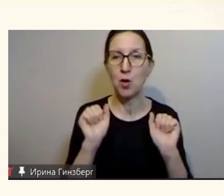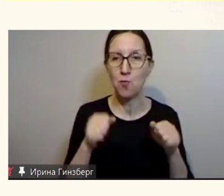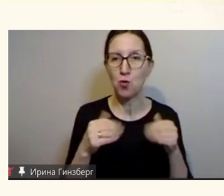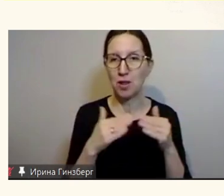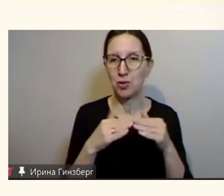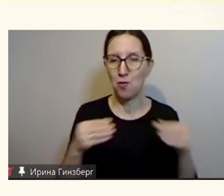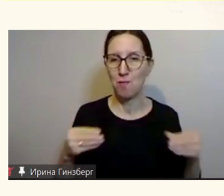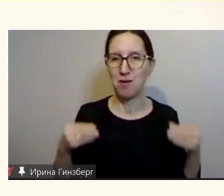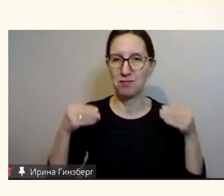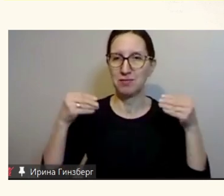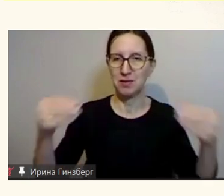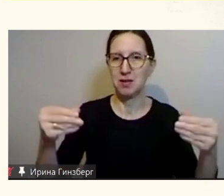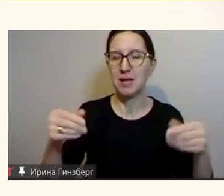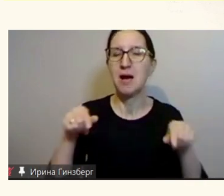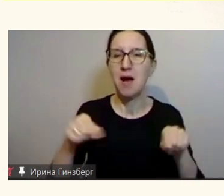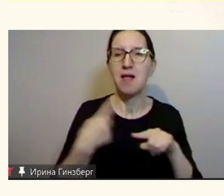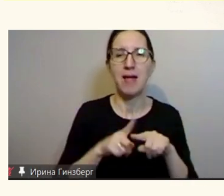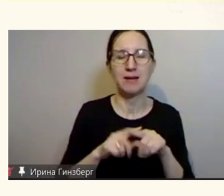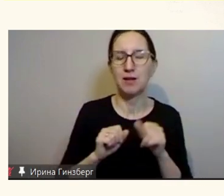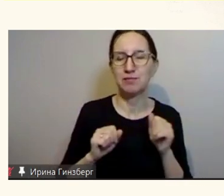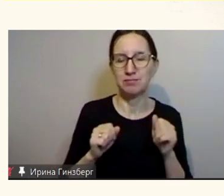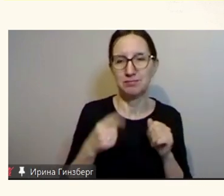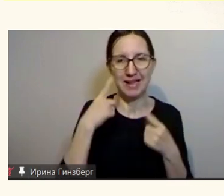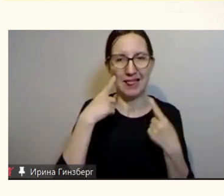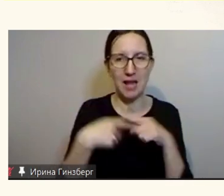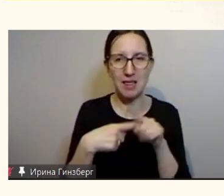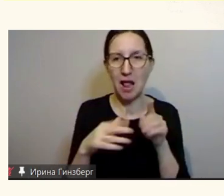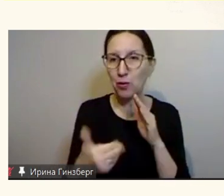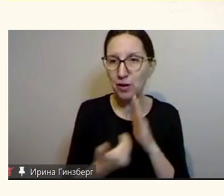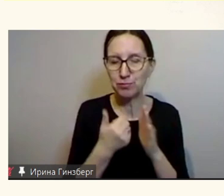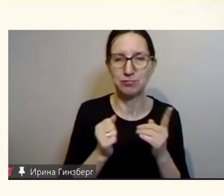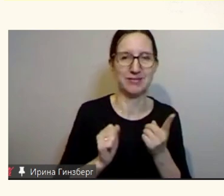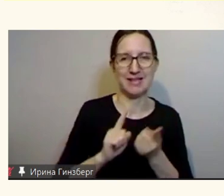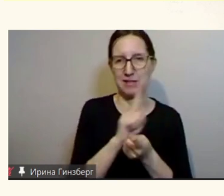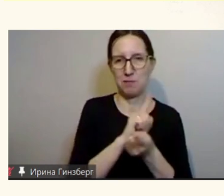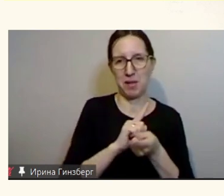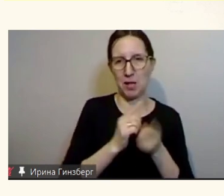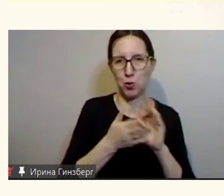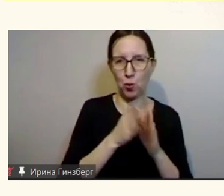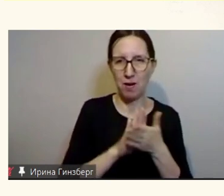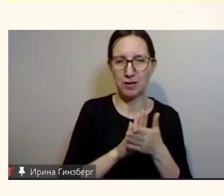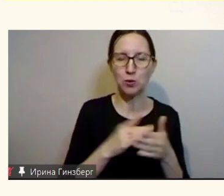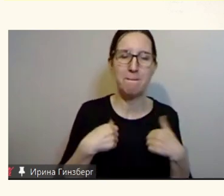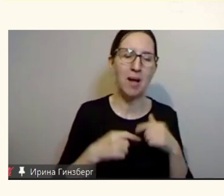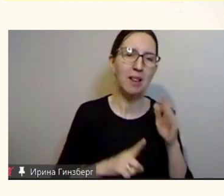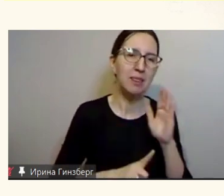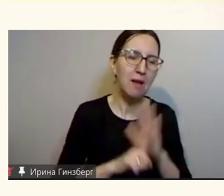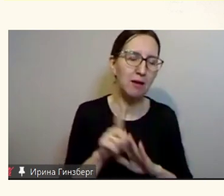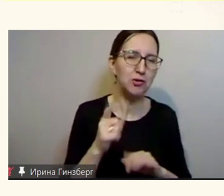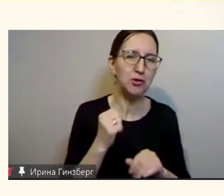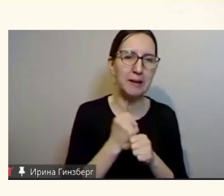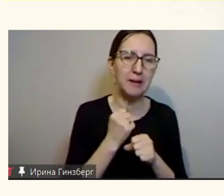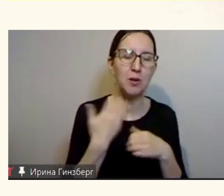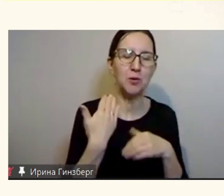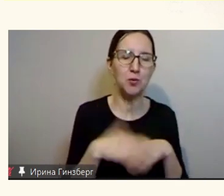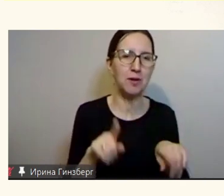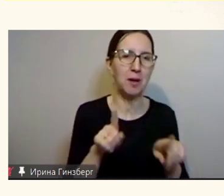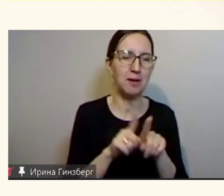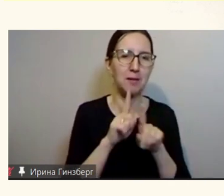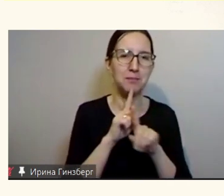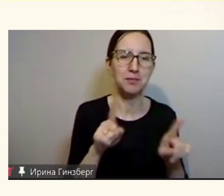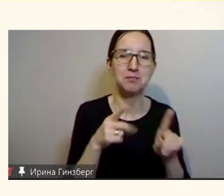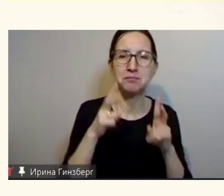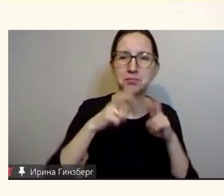creating intimate works and exploring the different ways of using screens vertically or stripped